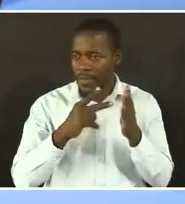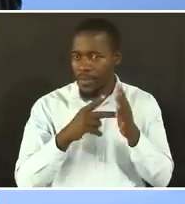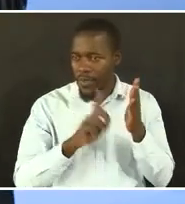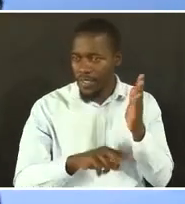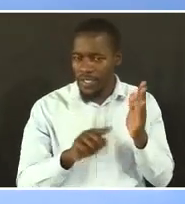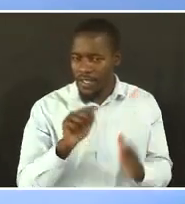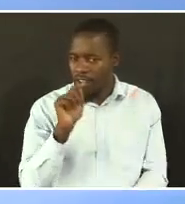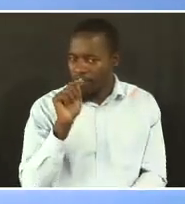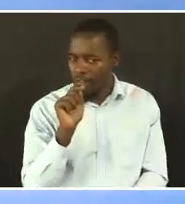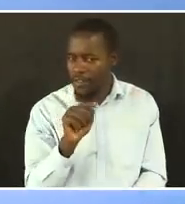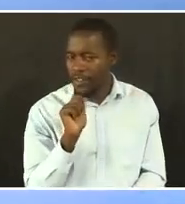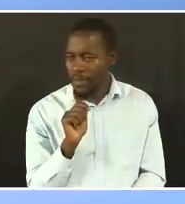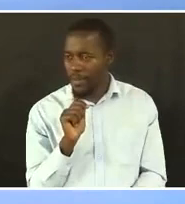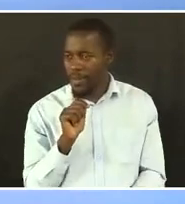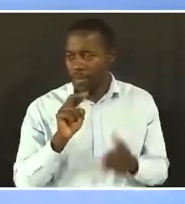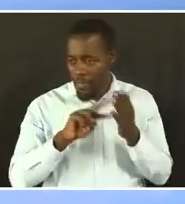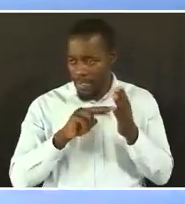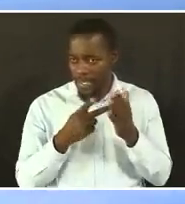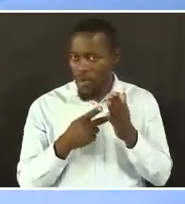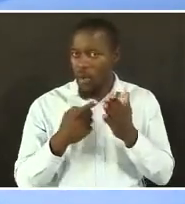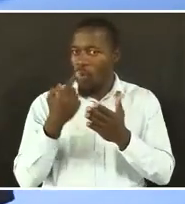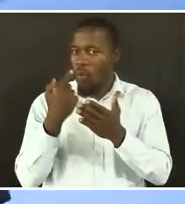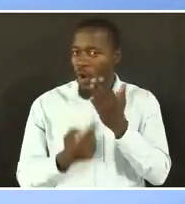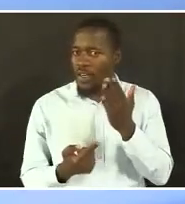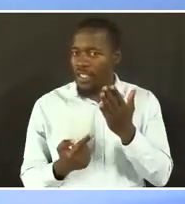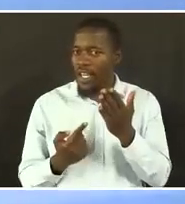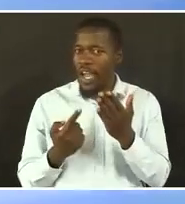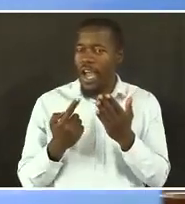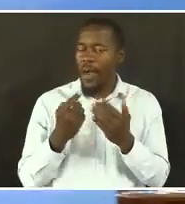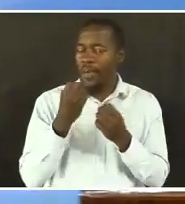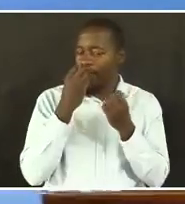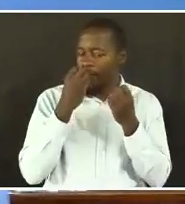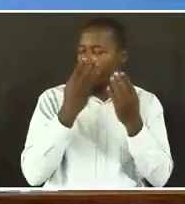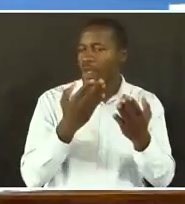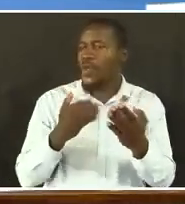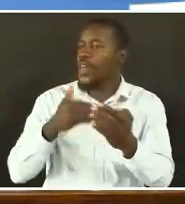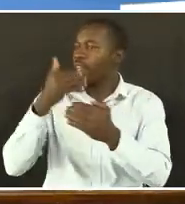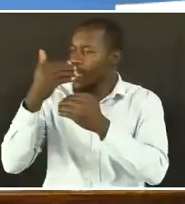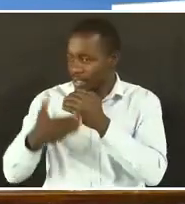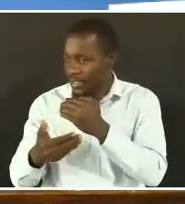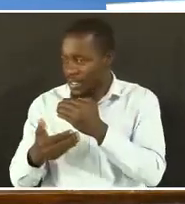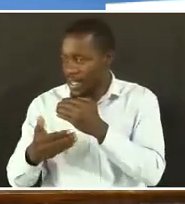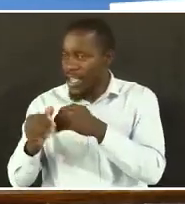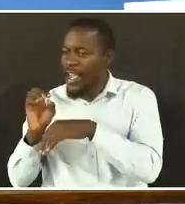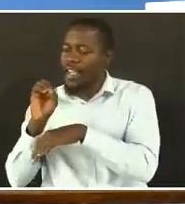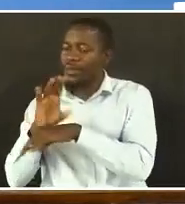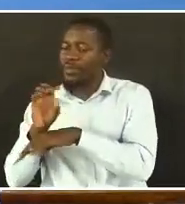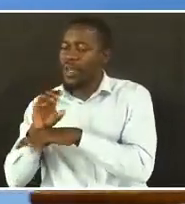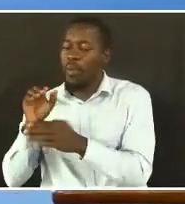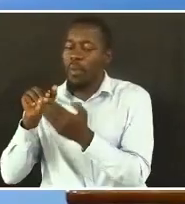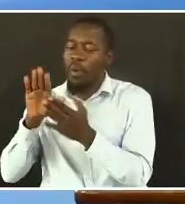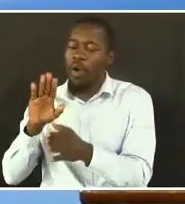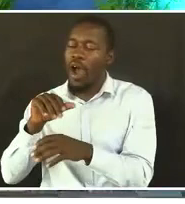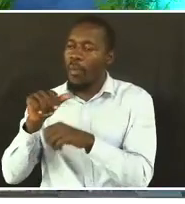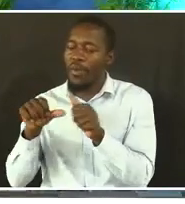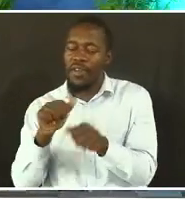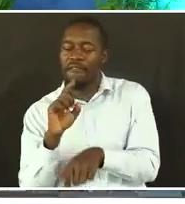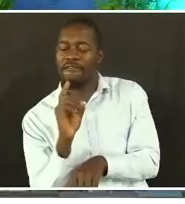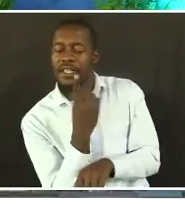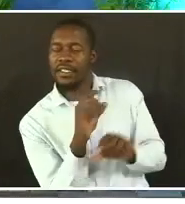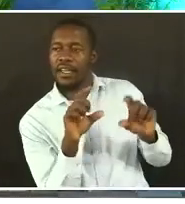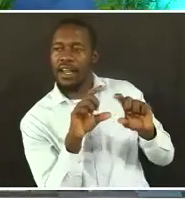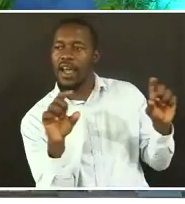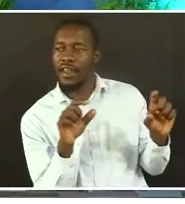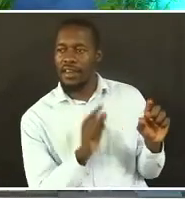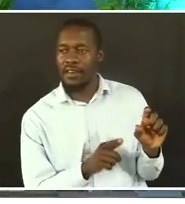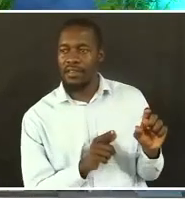It means whatever I am going to tell you explains what I have spoken about before. I am giving you additional information. So